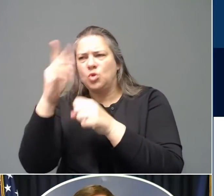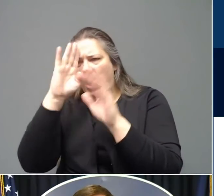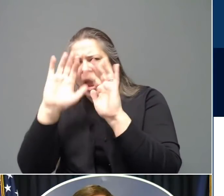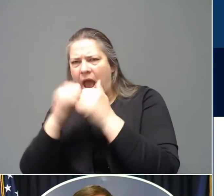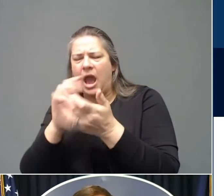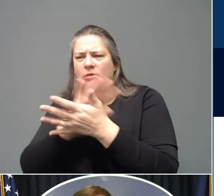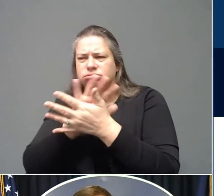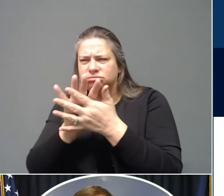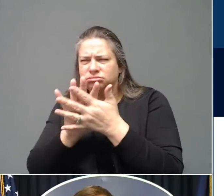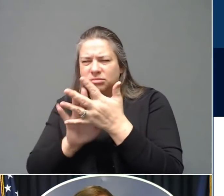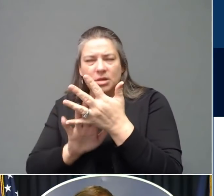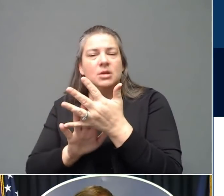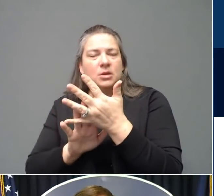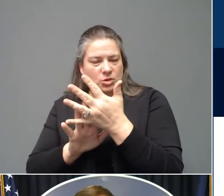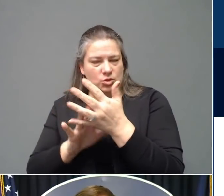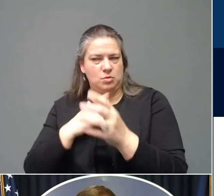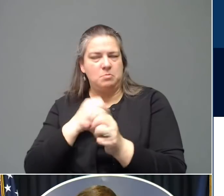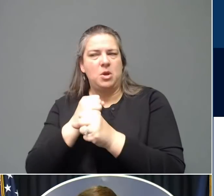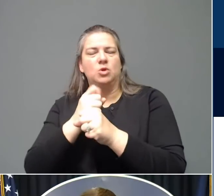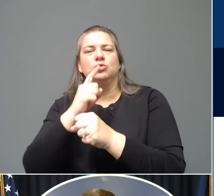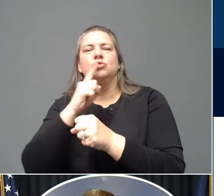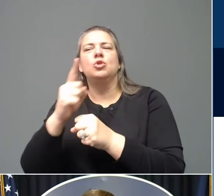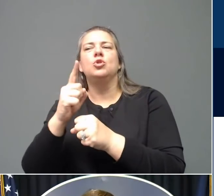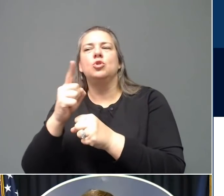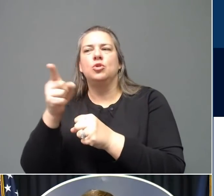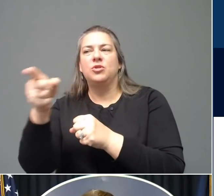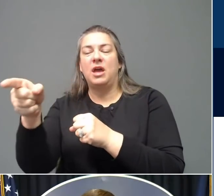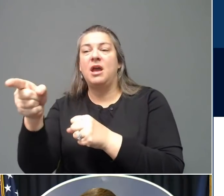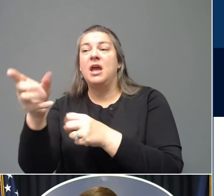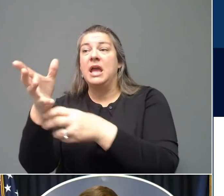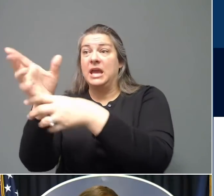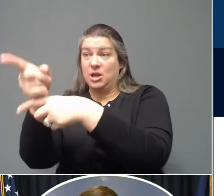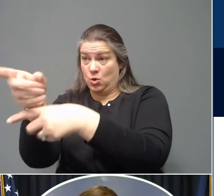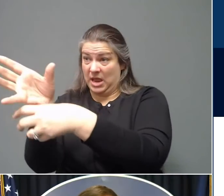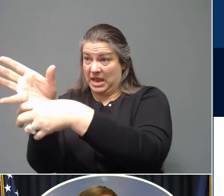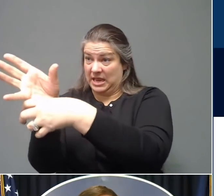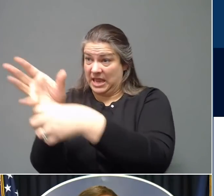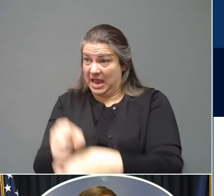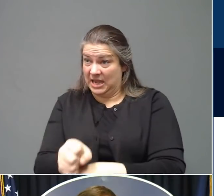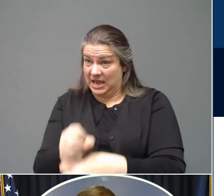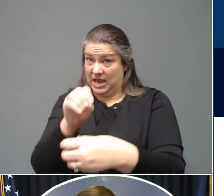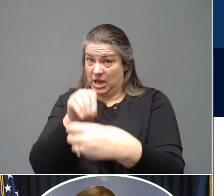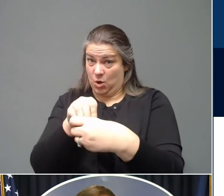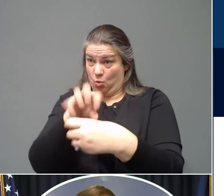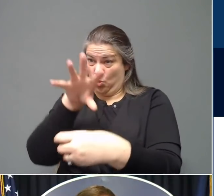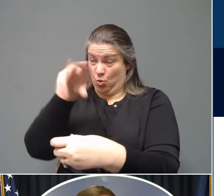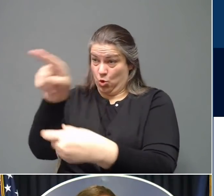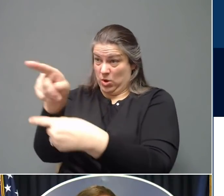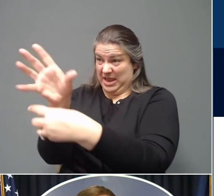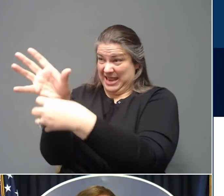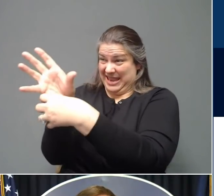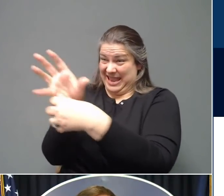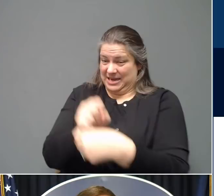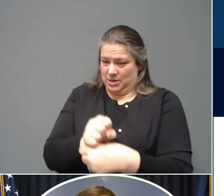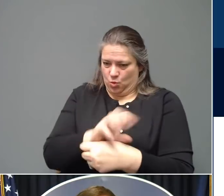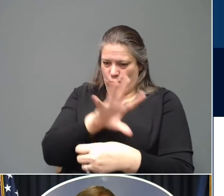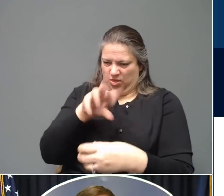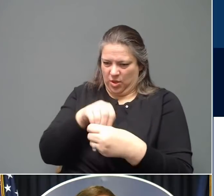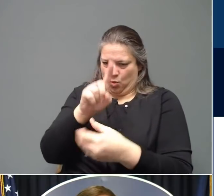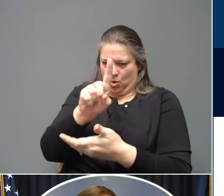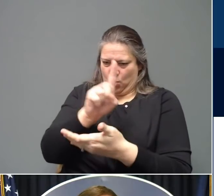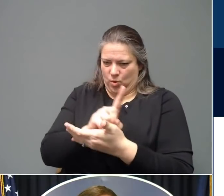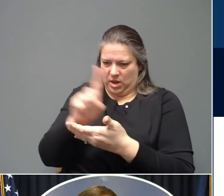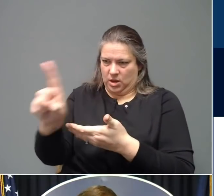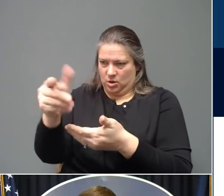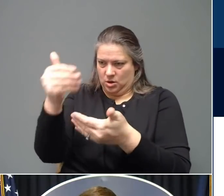doses received put in somebody's arm in the first week. And this is even more critical with the virus and